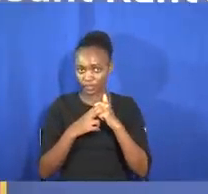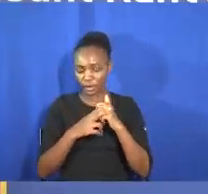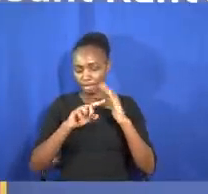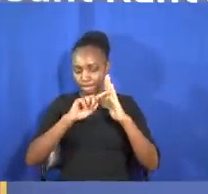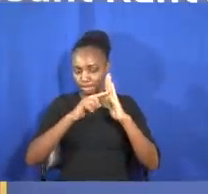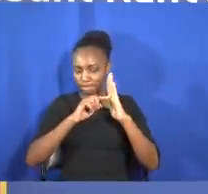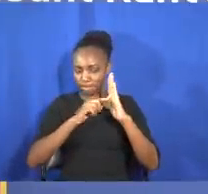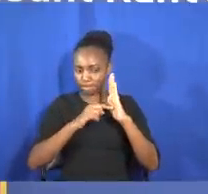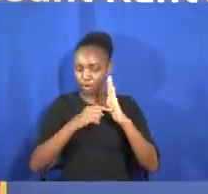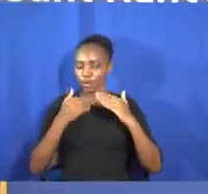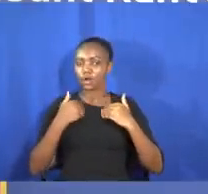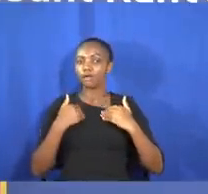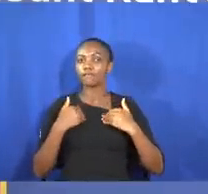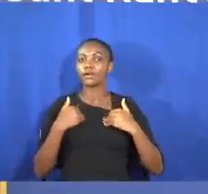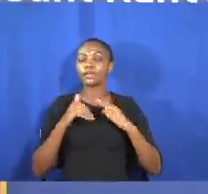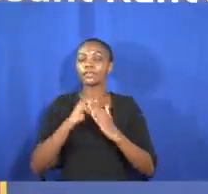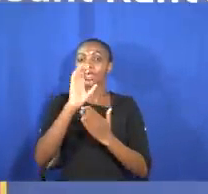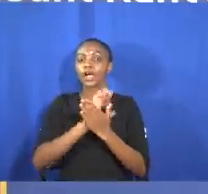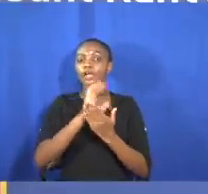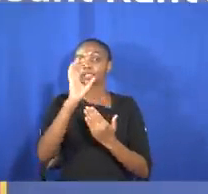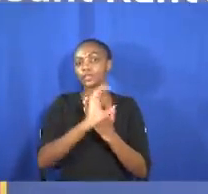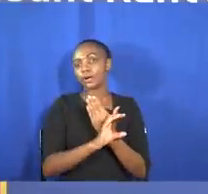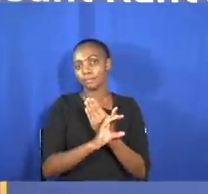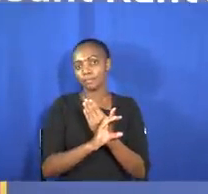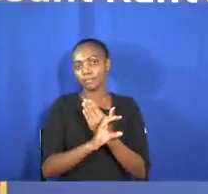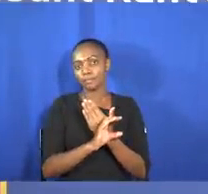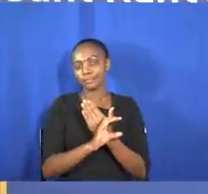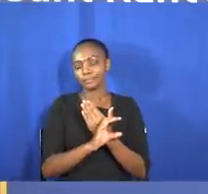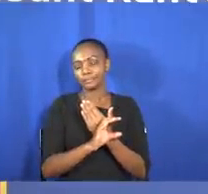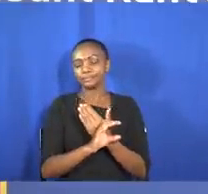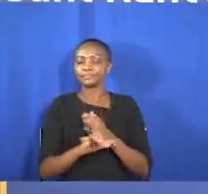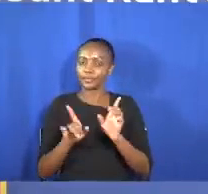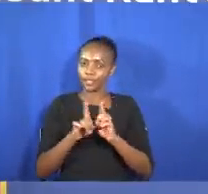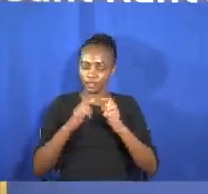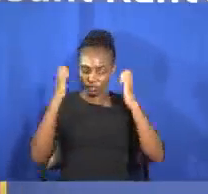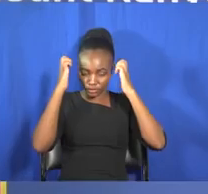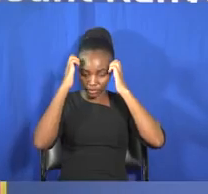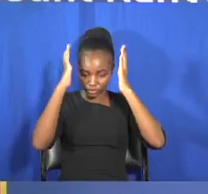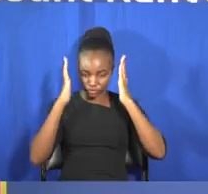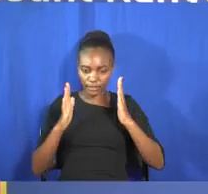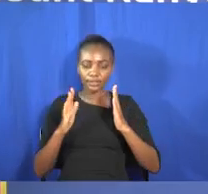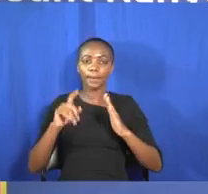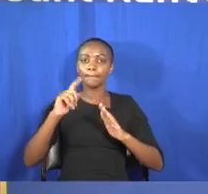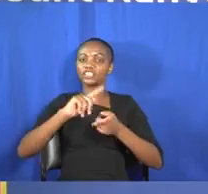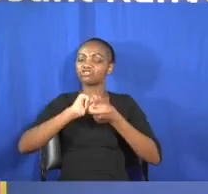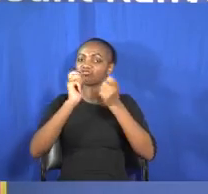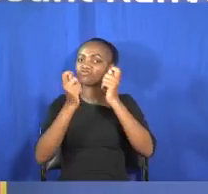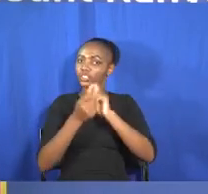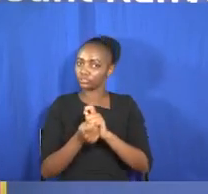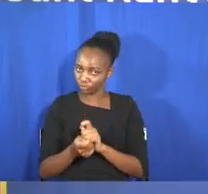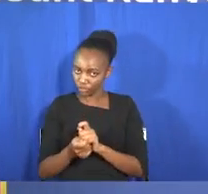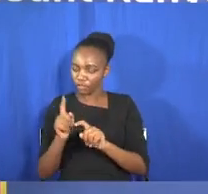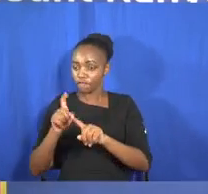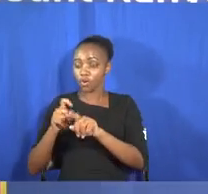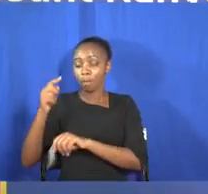7 core competencies within the curriculum. And so we are saying by the end of the day, the learner, we must move